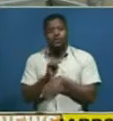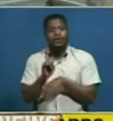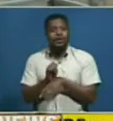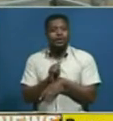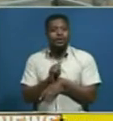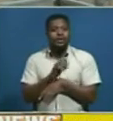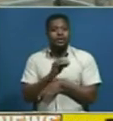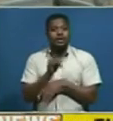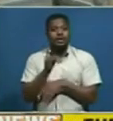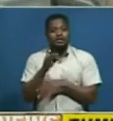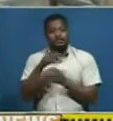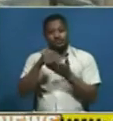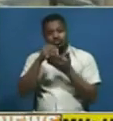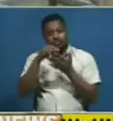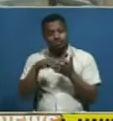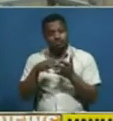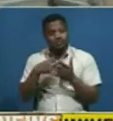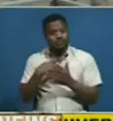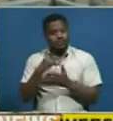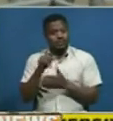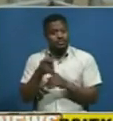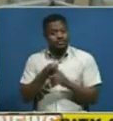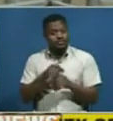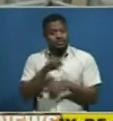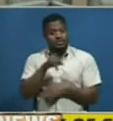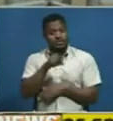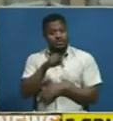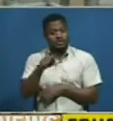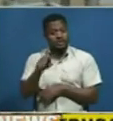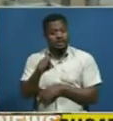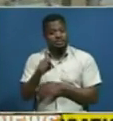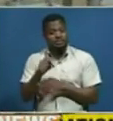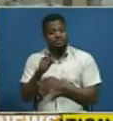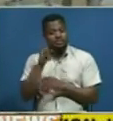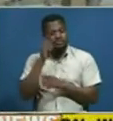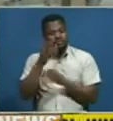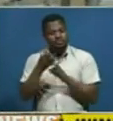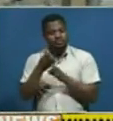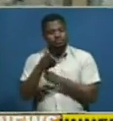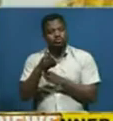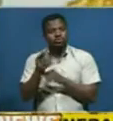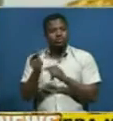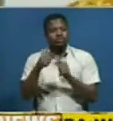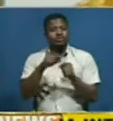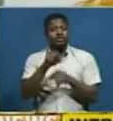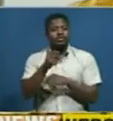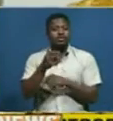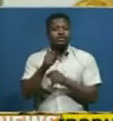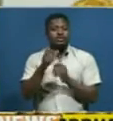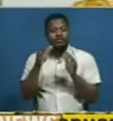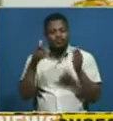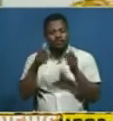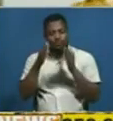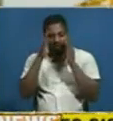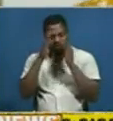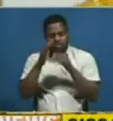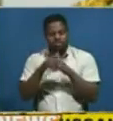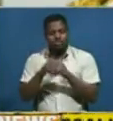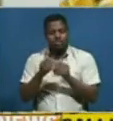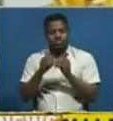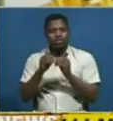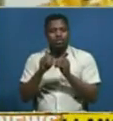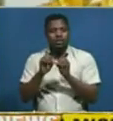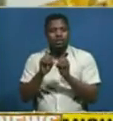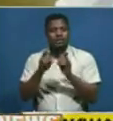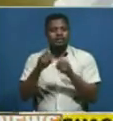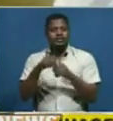And if students appreciate this from the junior high school, it's really directing them to really now focus their attention to furthering